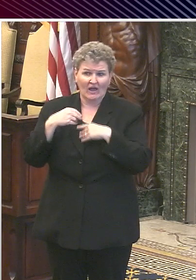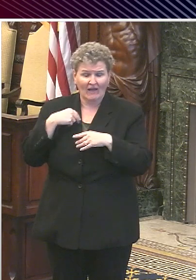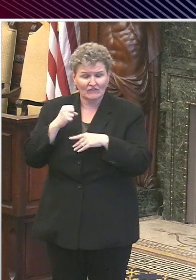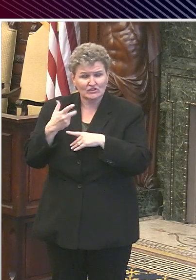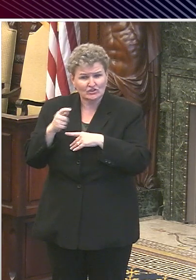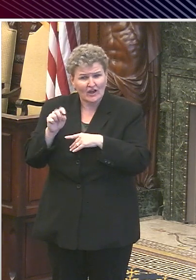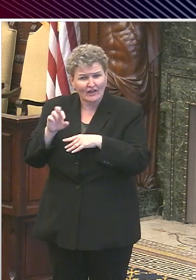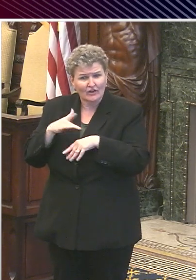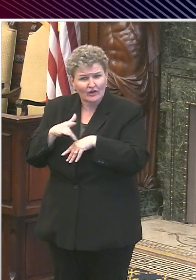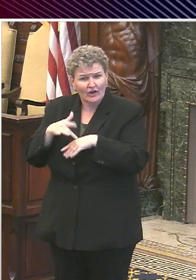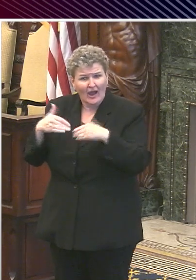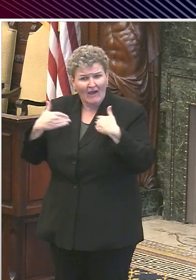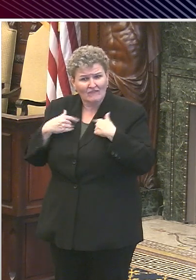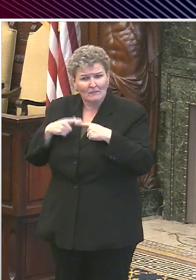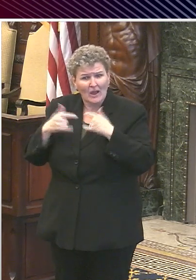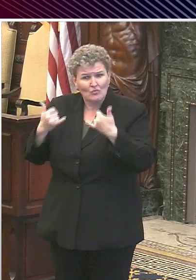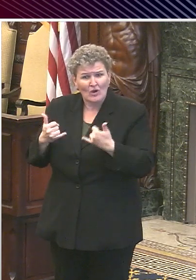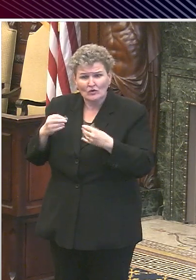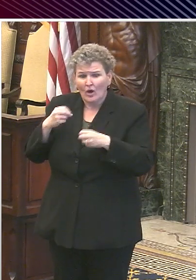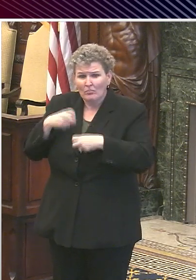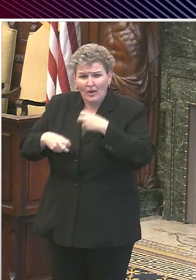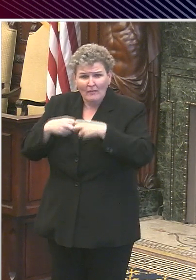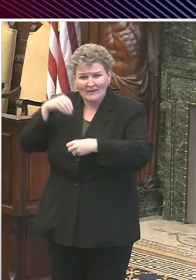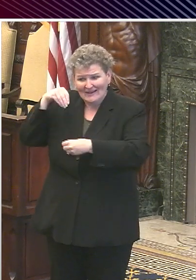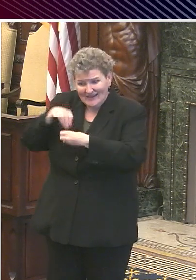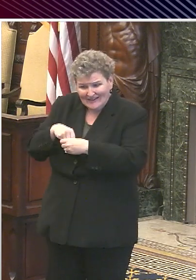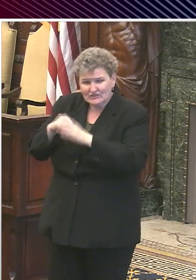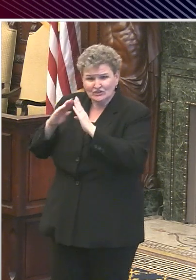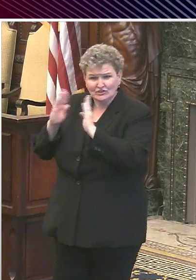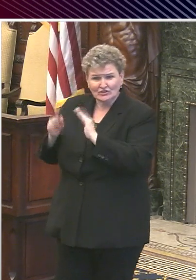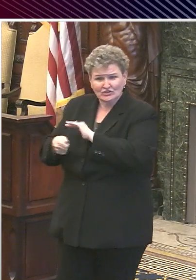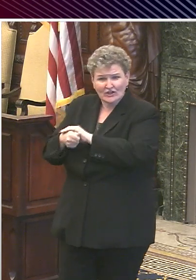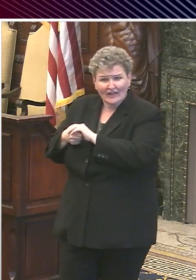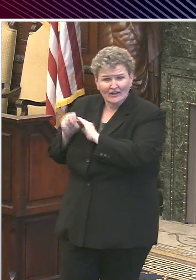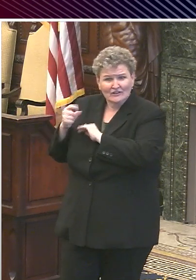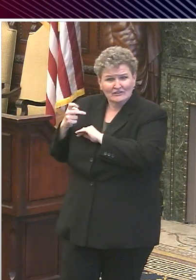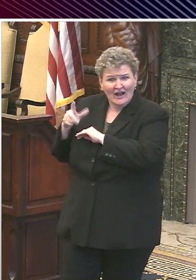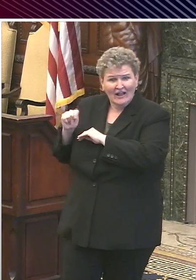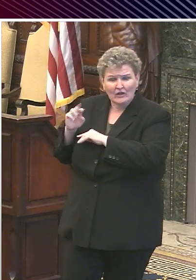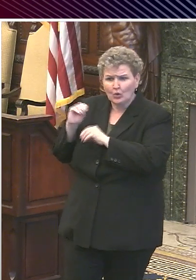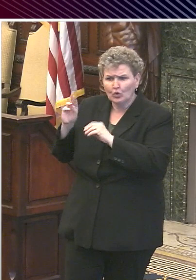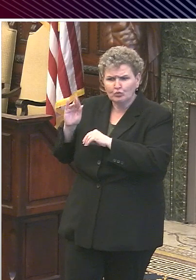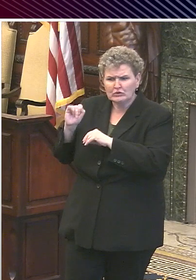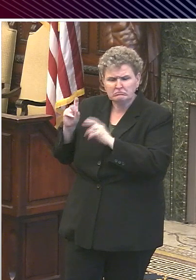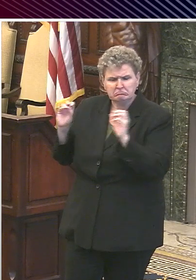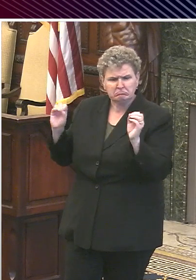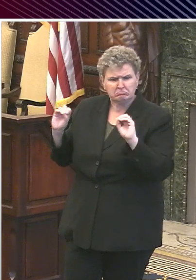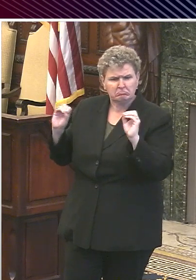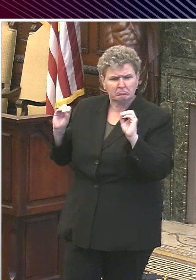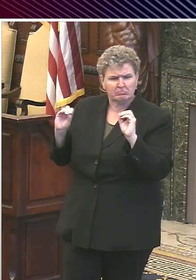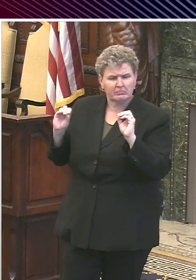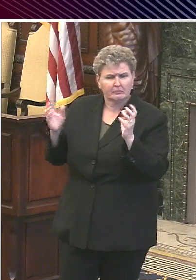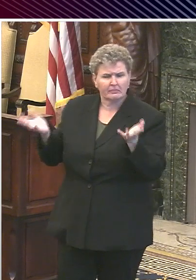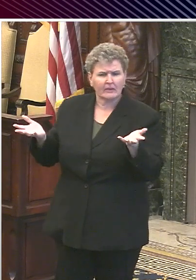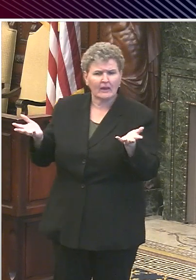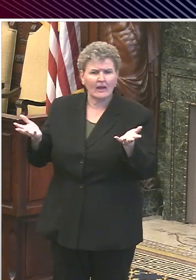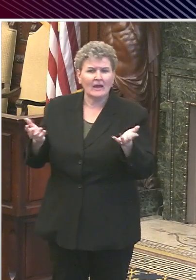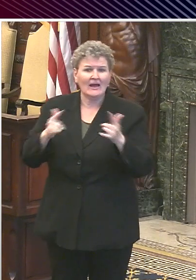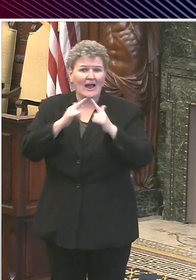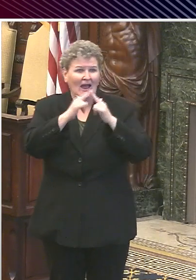homeless shelters. So I'm not particularly concerned that there's going to be an increased risk of COVID for them if they go from the encampment to a